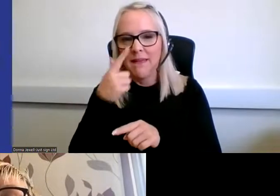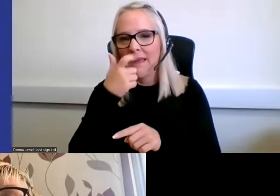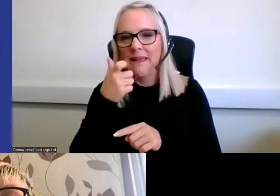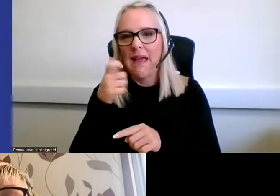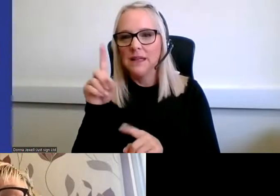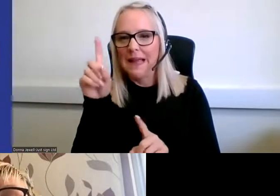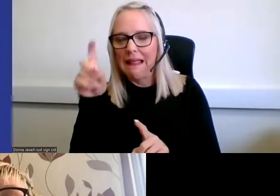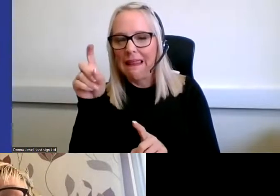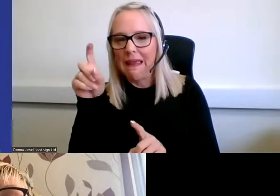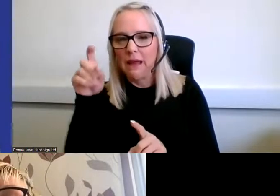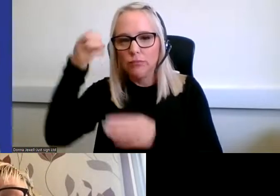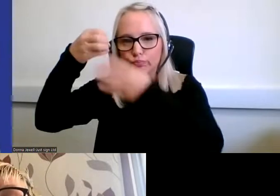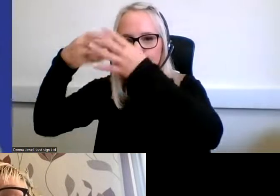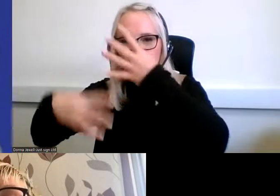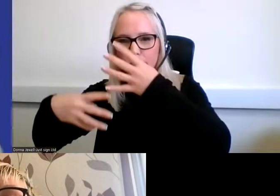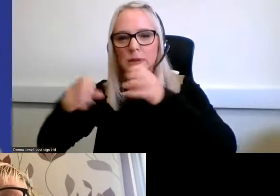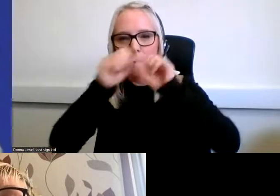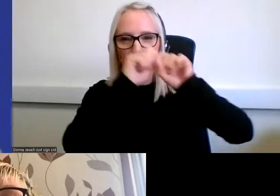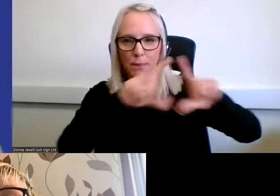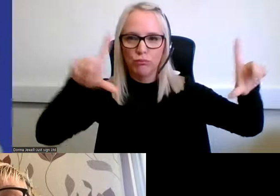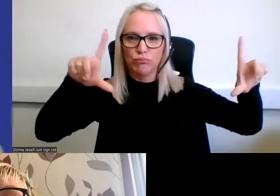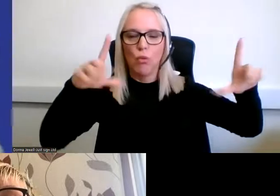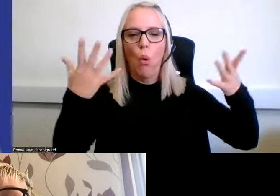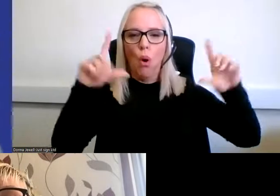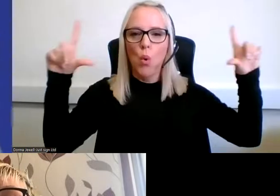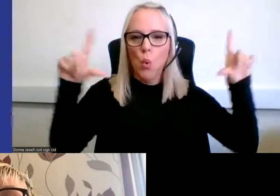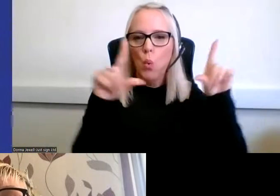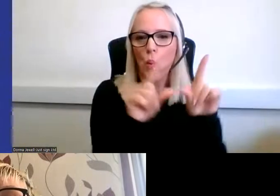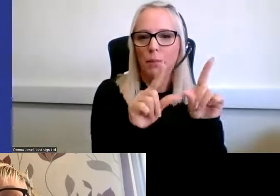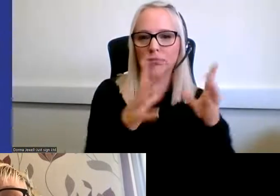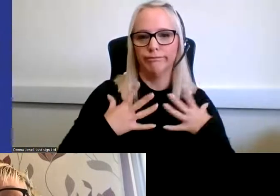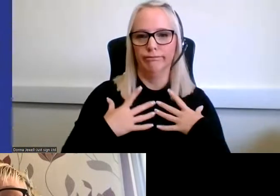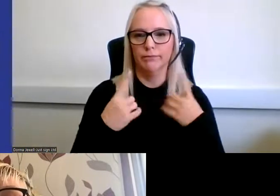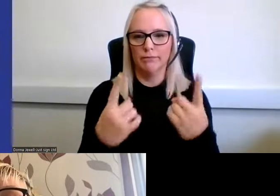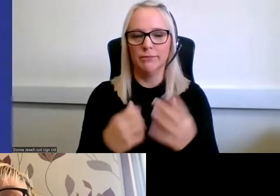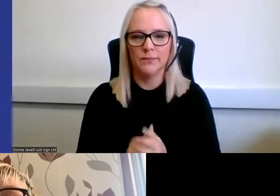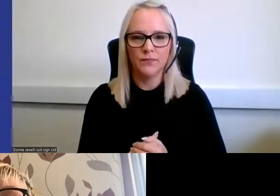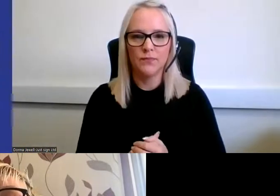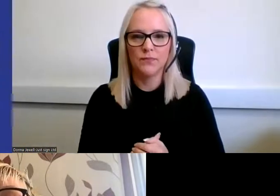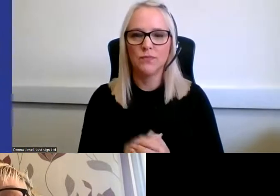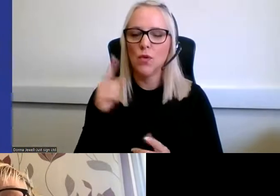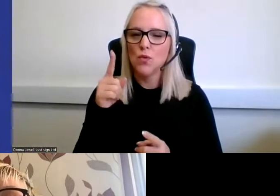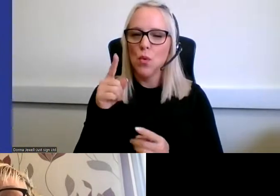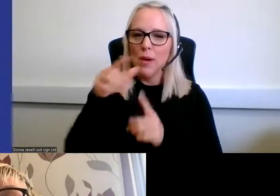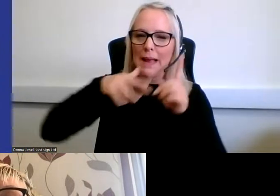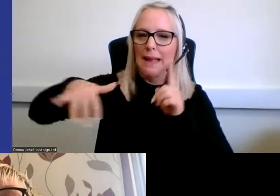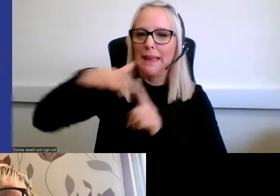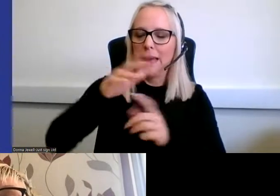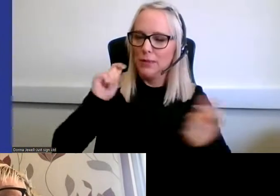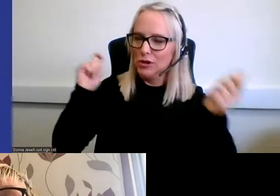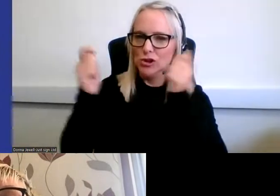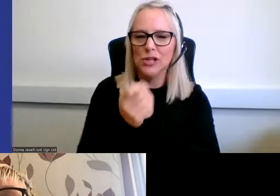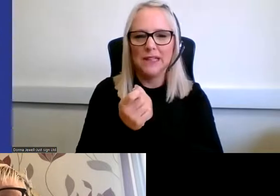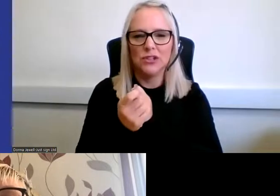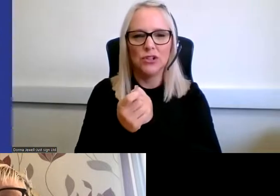larger or smaller, depending on what your needs are. So climate change and biodiversity loss has been increasingly brought to our